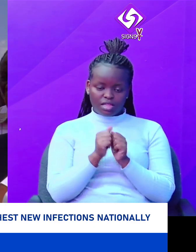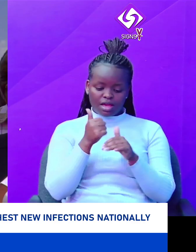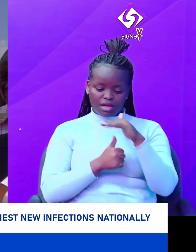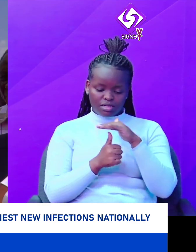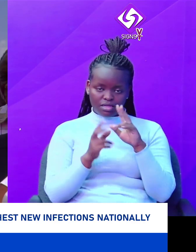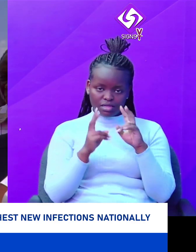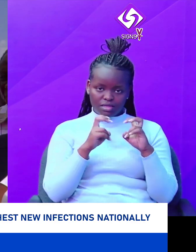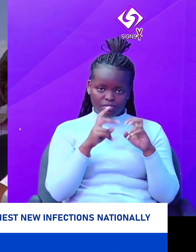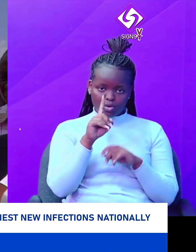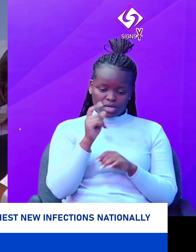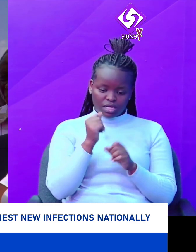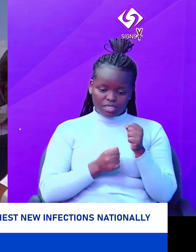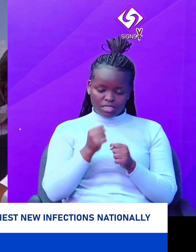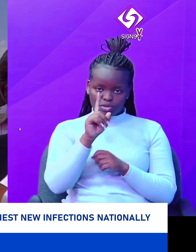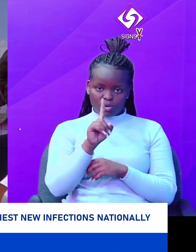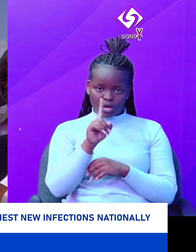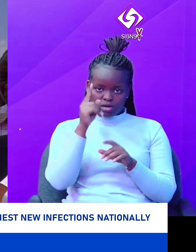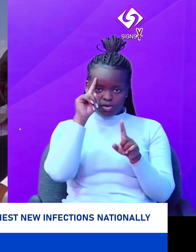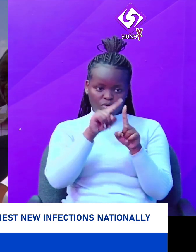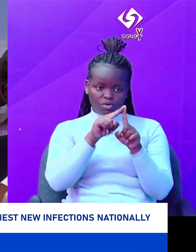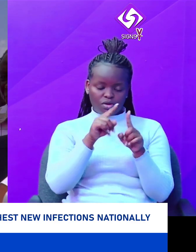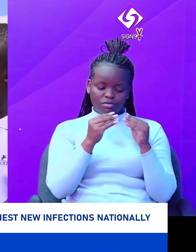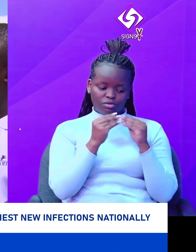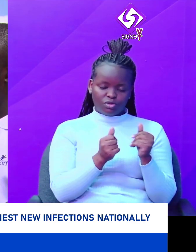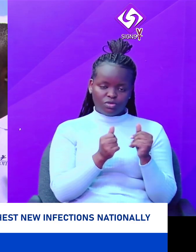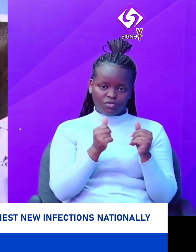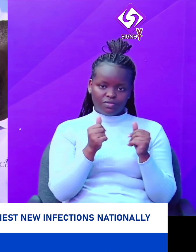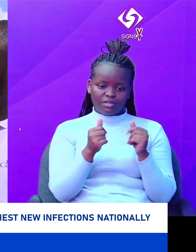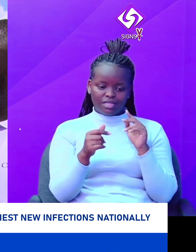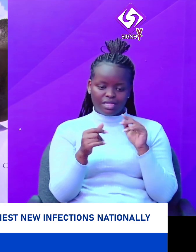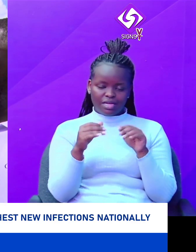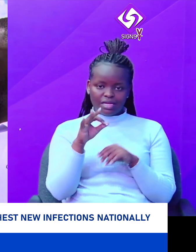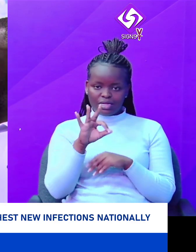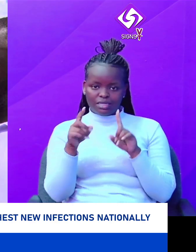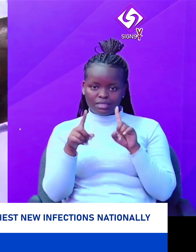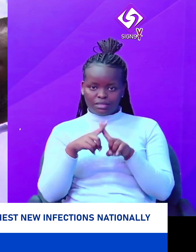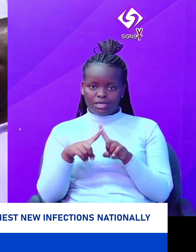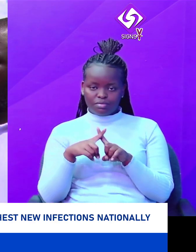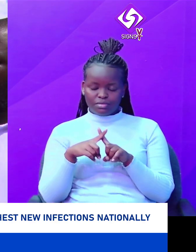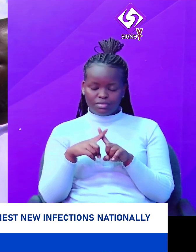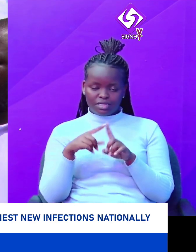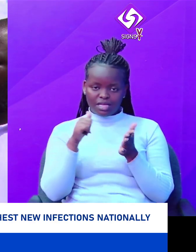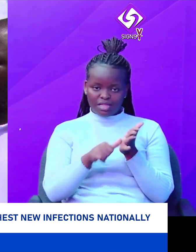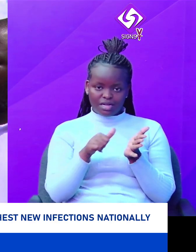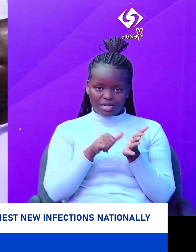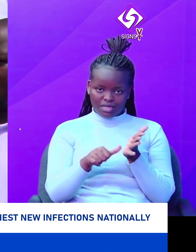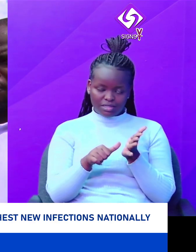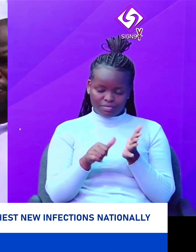to ensure that we tackle the triple threat. We implement HIV prevention